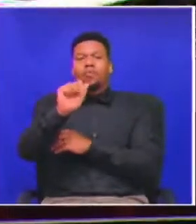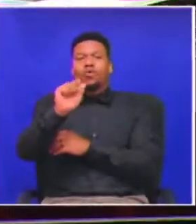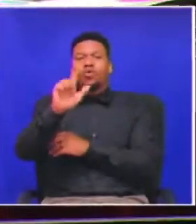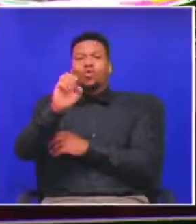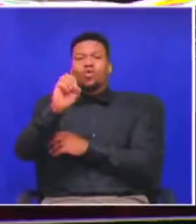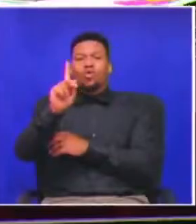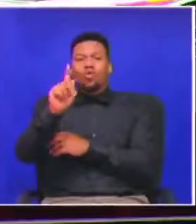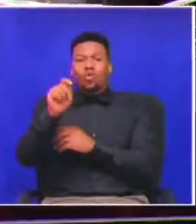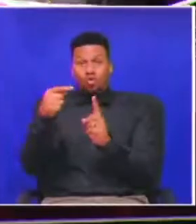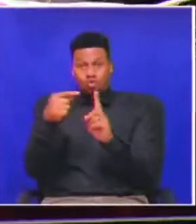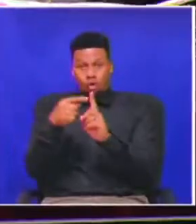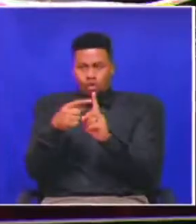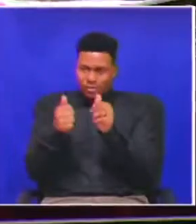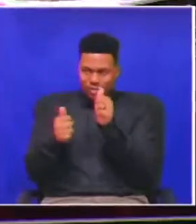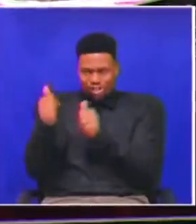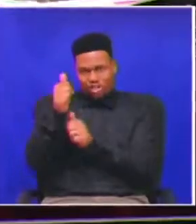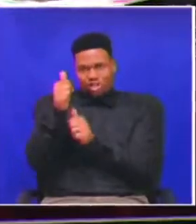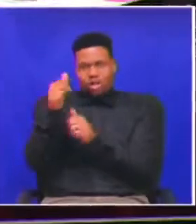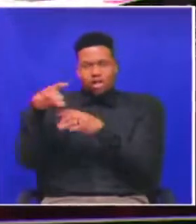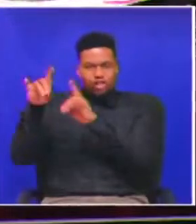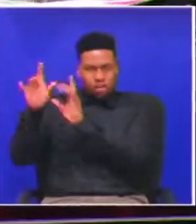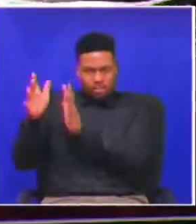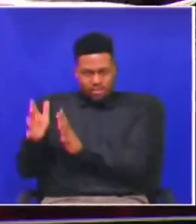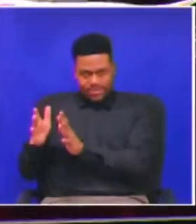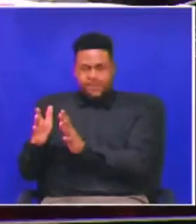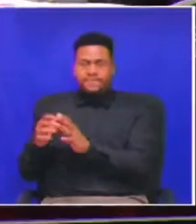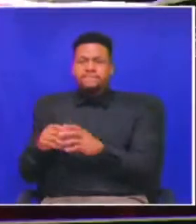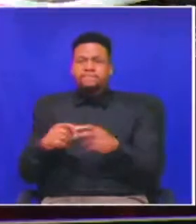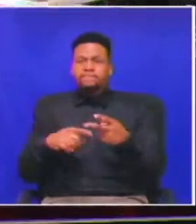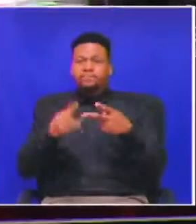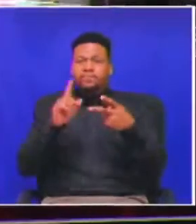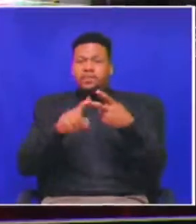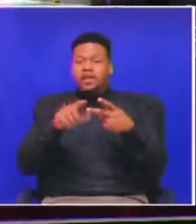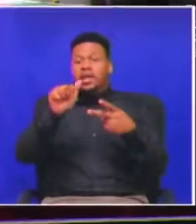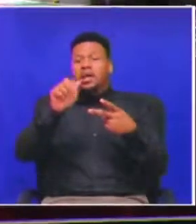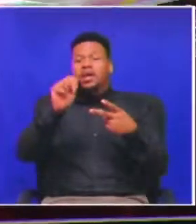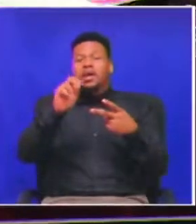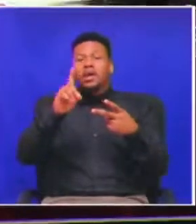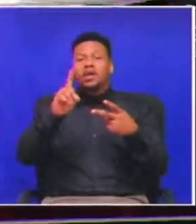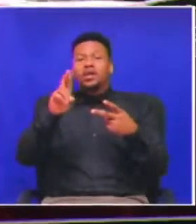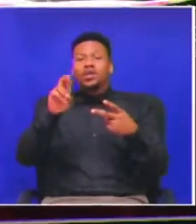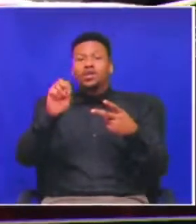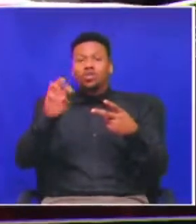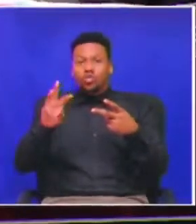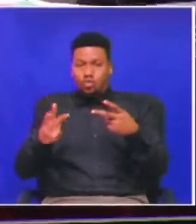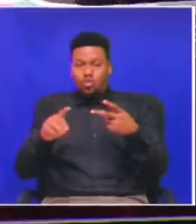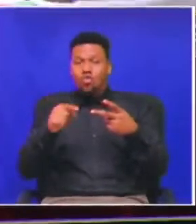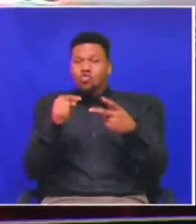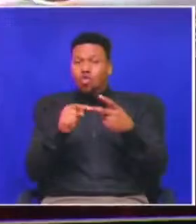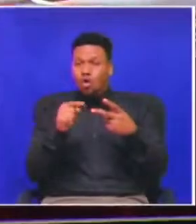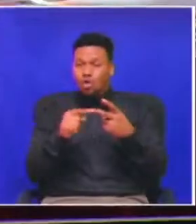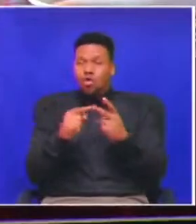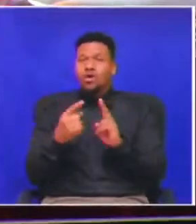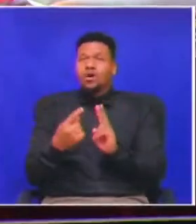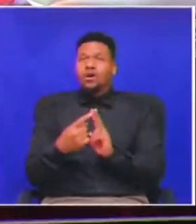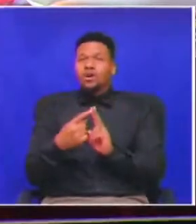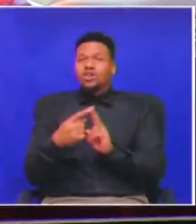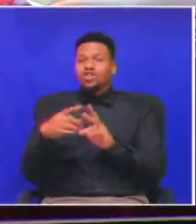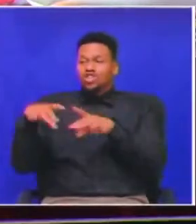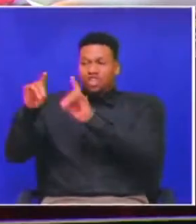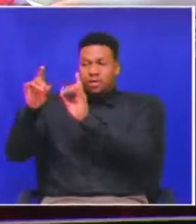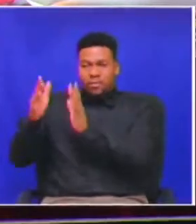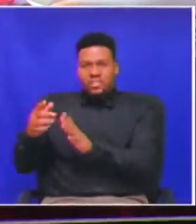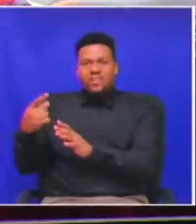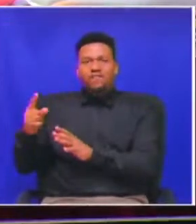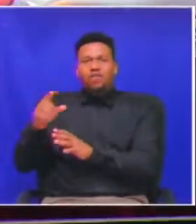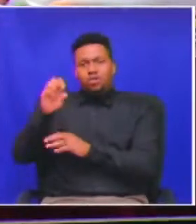panel, Mr. Andrew Christopher Nissen, the chairperson of the South African Human Rights